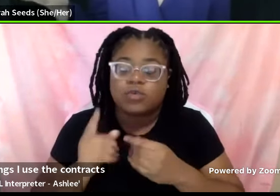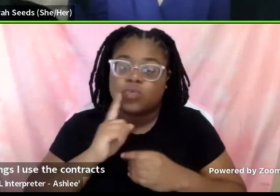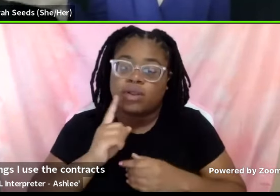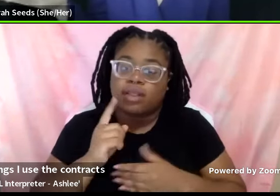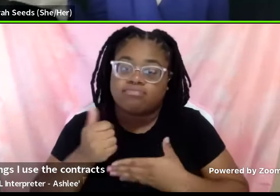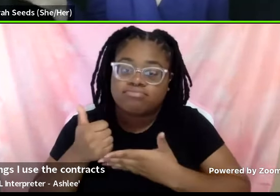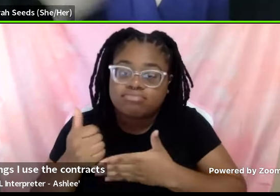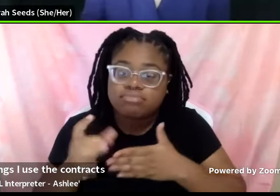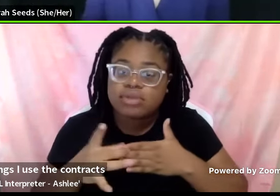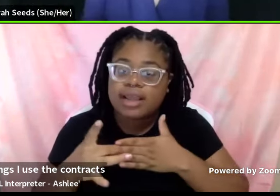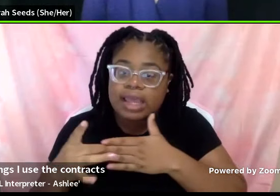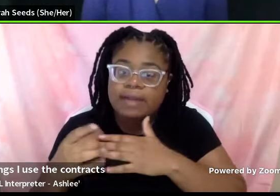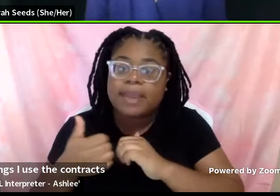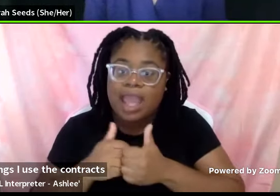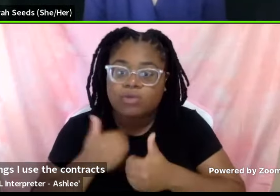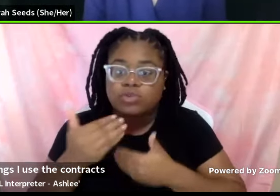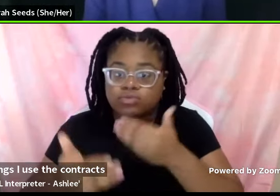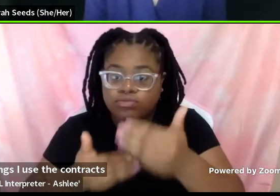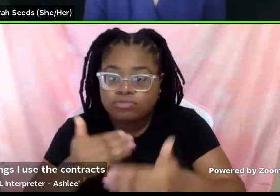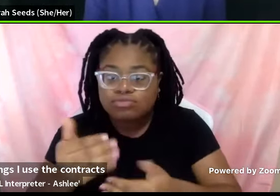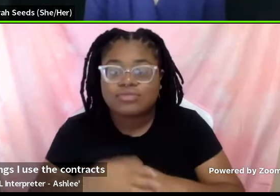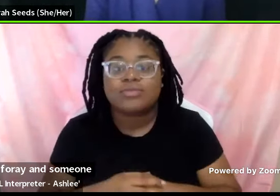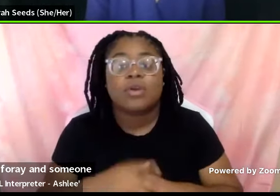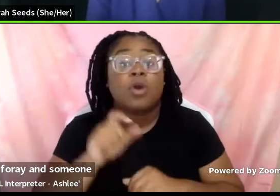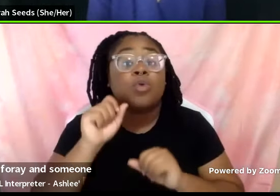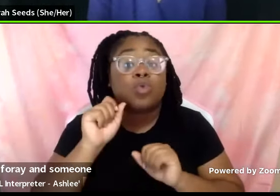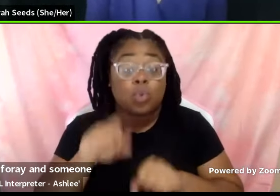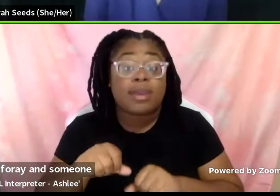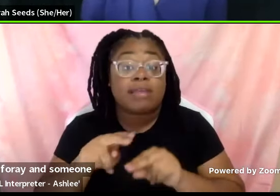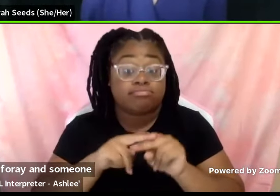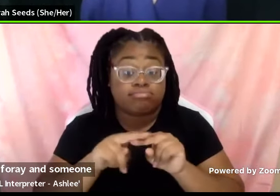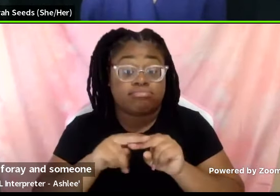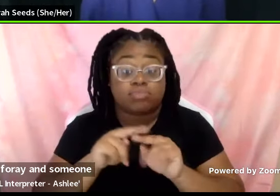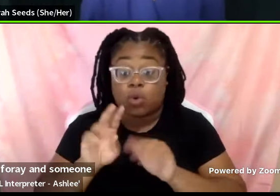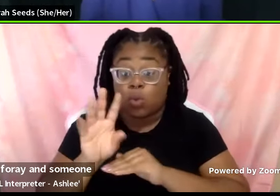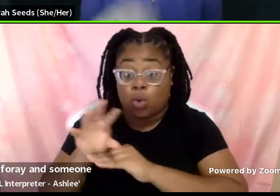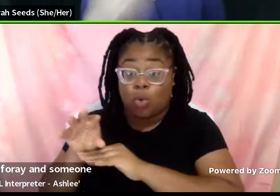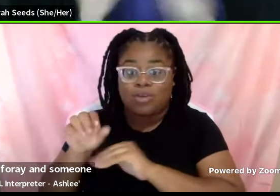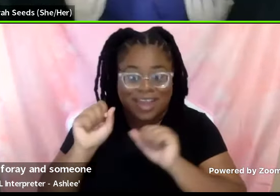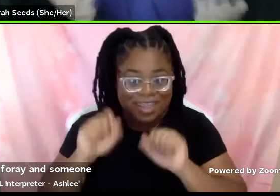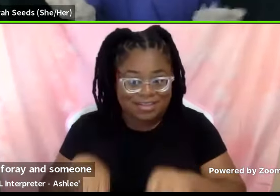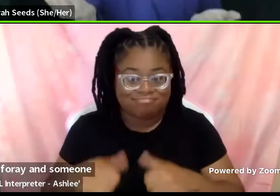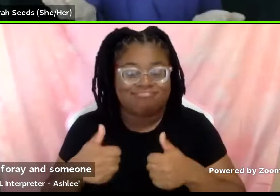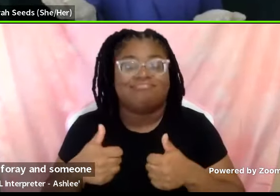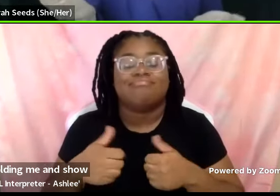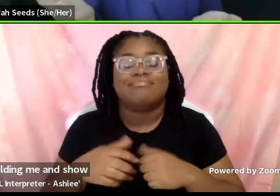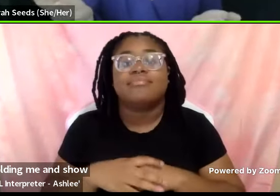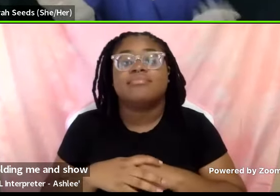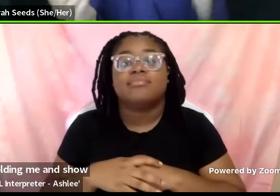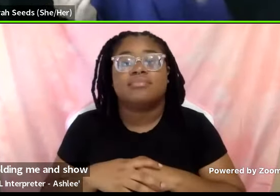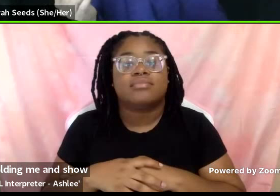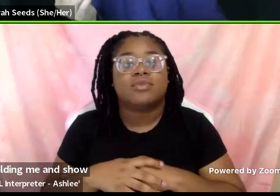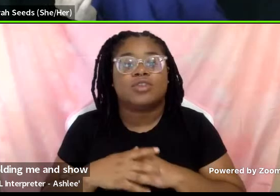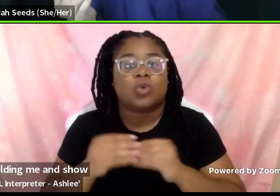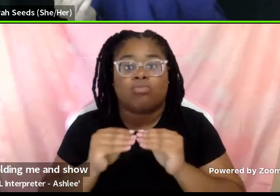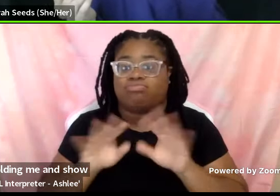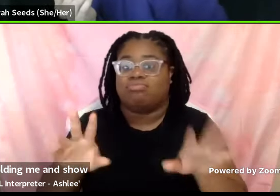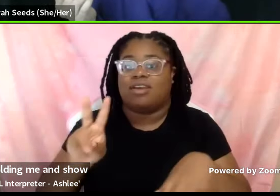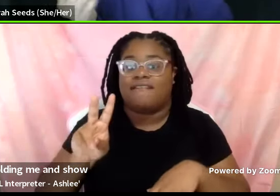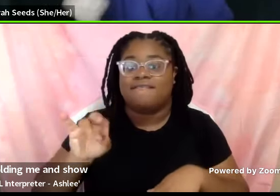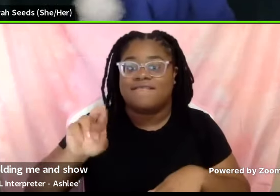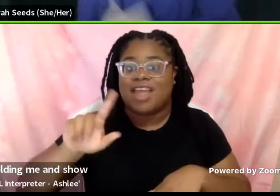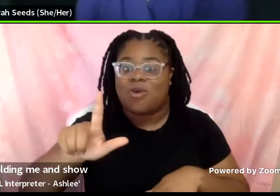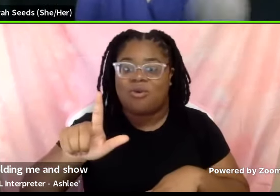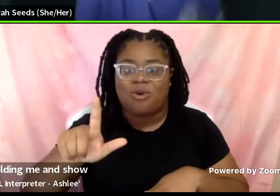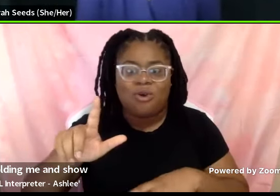me kind of the way. And we were able to shoot on the train, which was fabulous. And it went like viral. Some of the clips were like